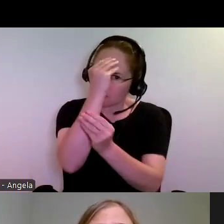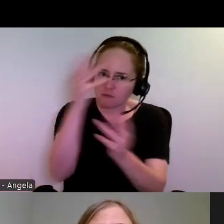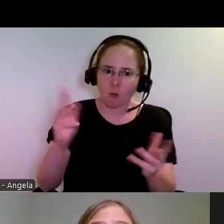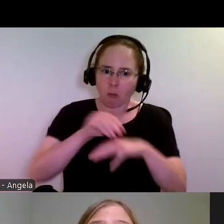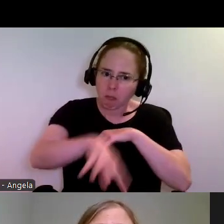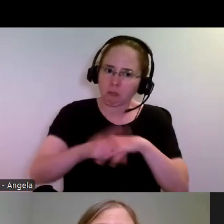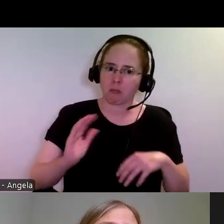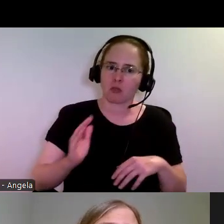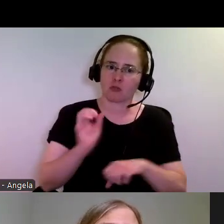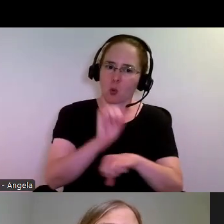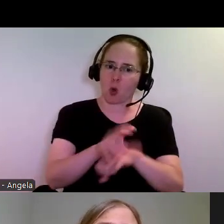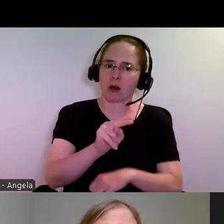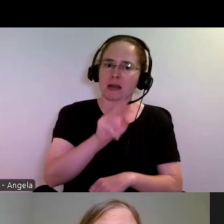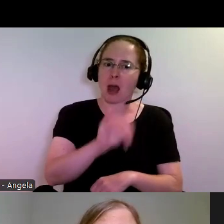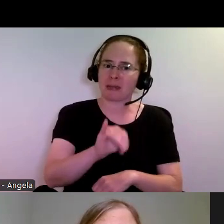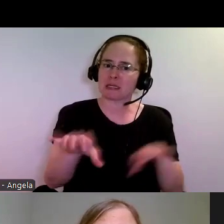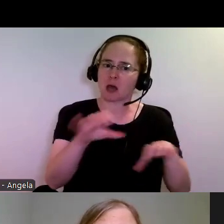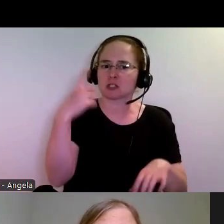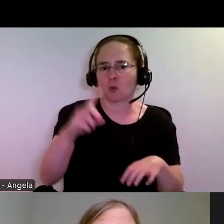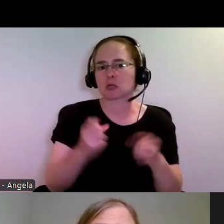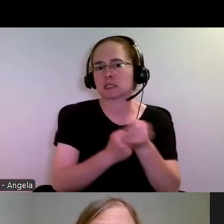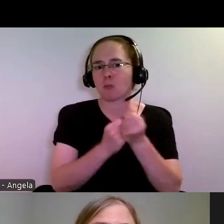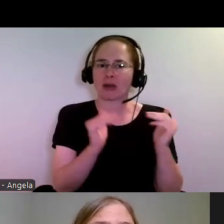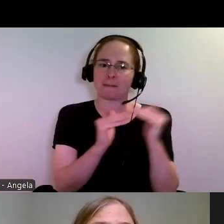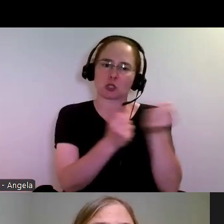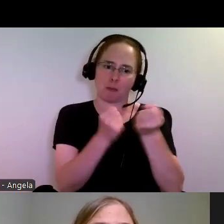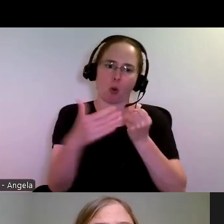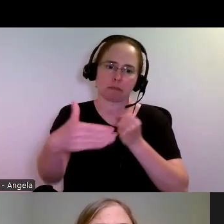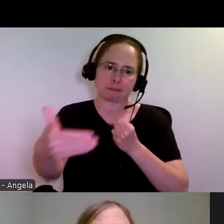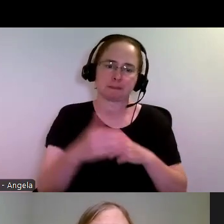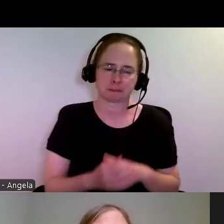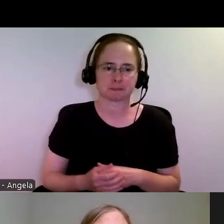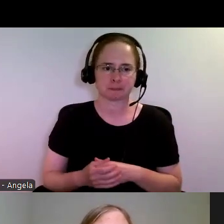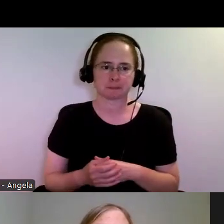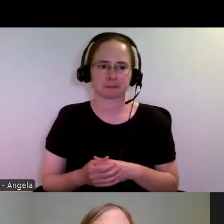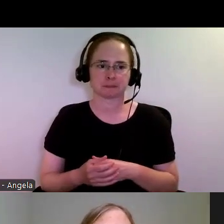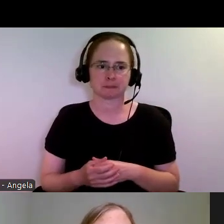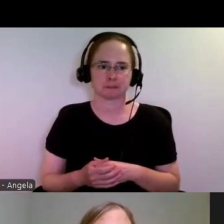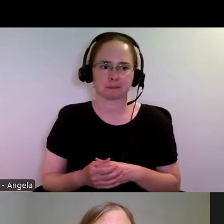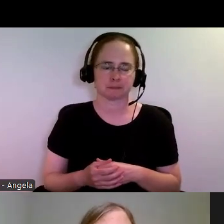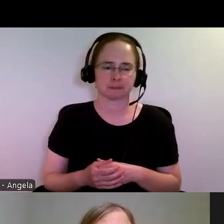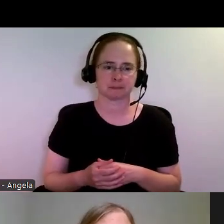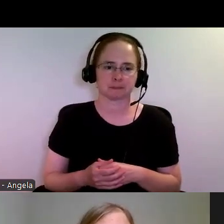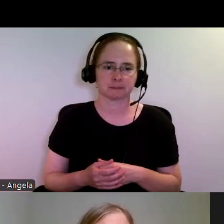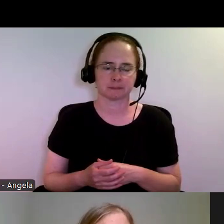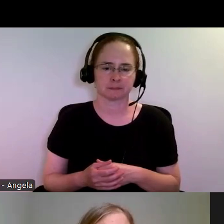NAMI can be doing to best support peer support moving forward. Next slide, please.